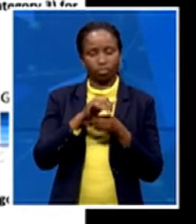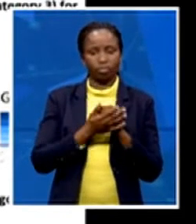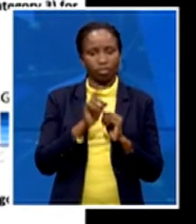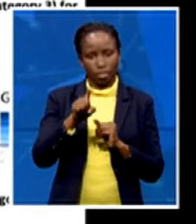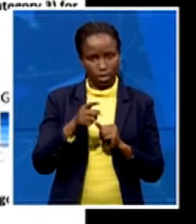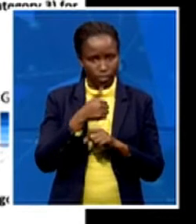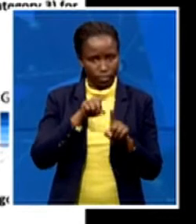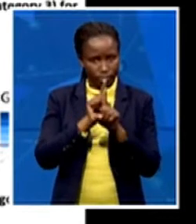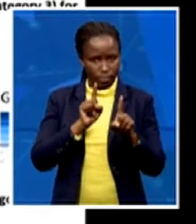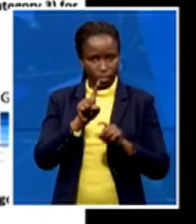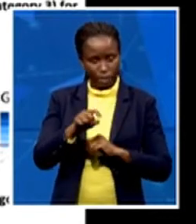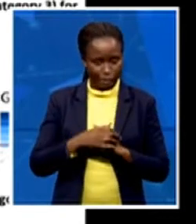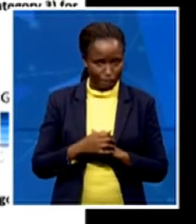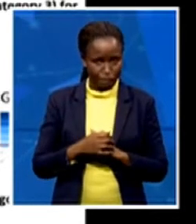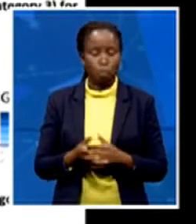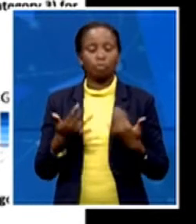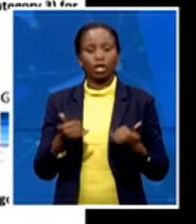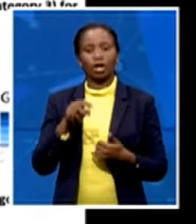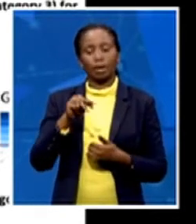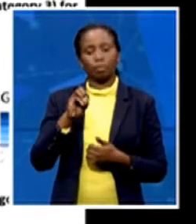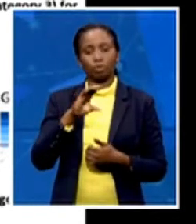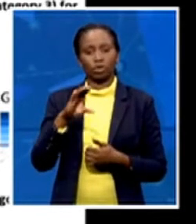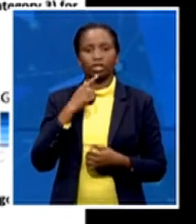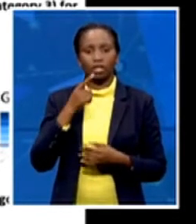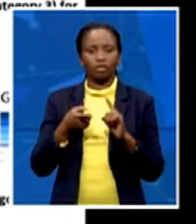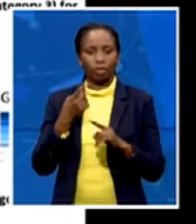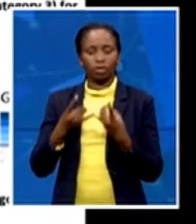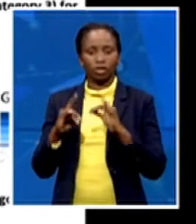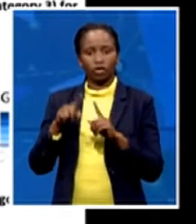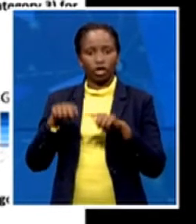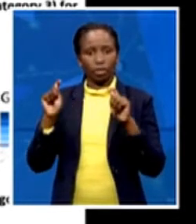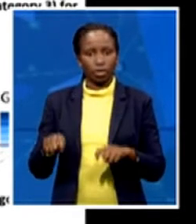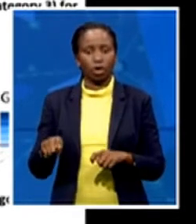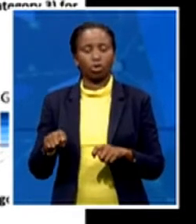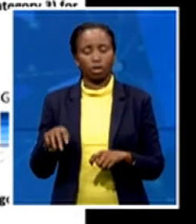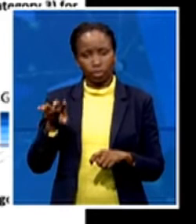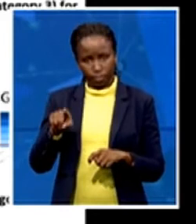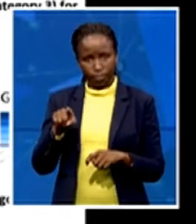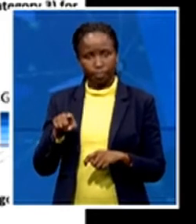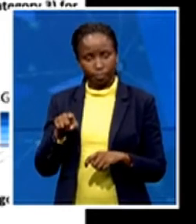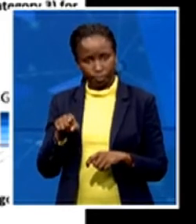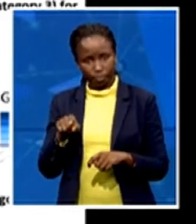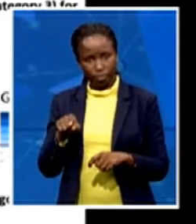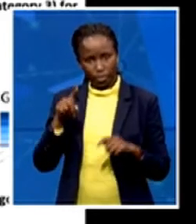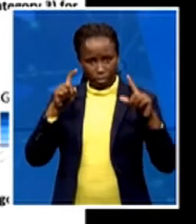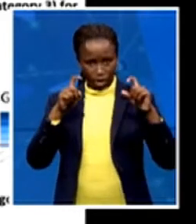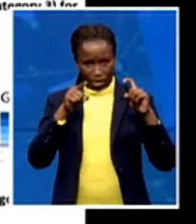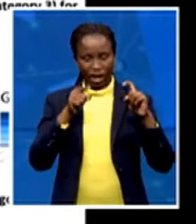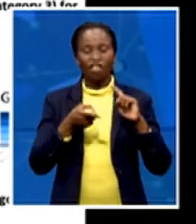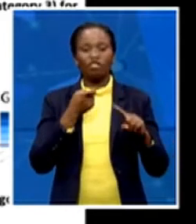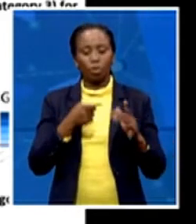MRC, the City of Cape Town, Brede Valley and Theewaterskloof. This is now a picture week on week, and we also track to see